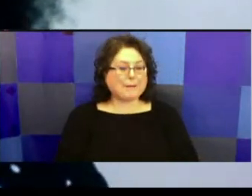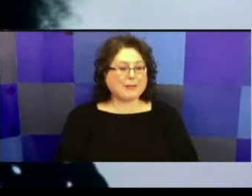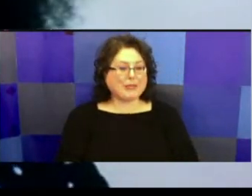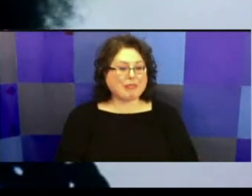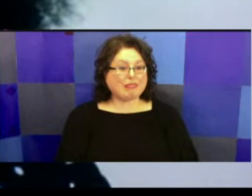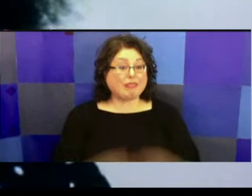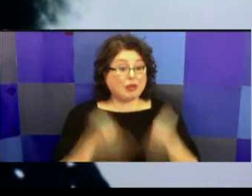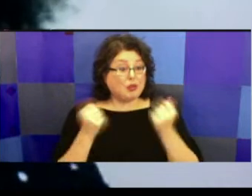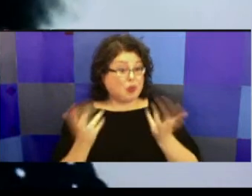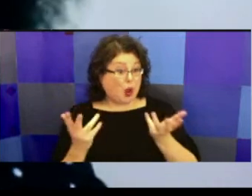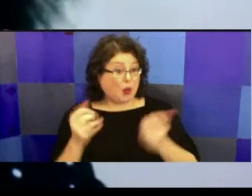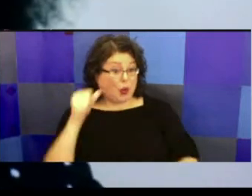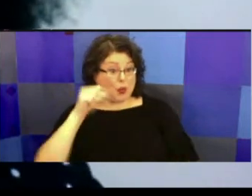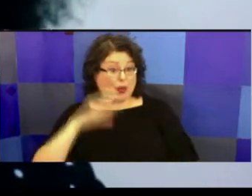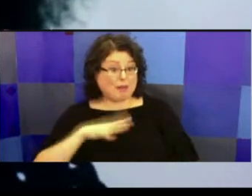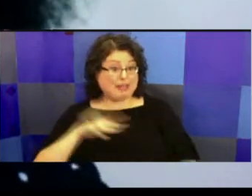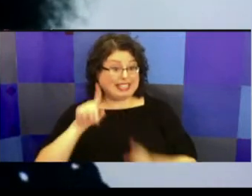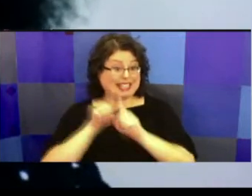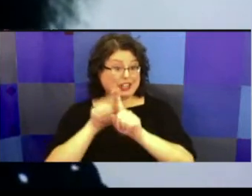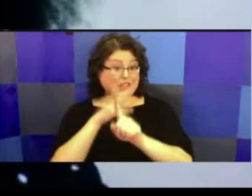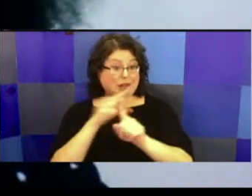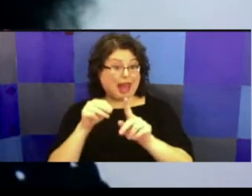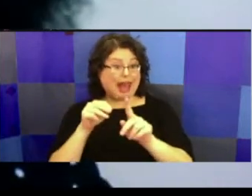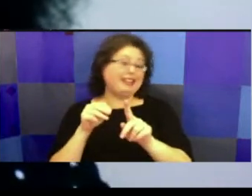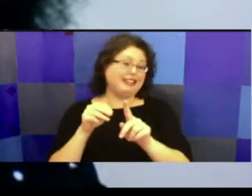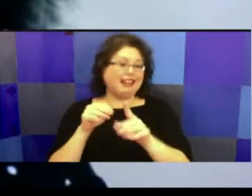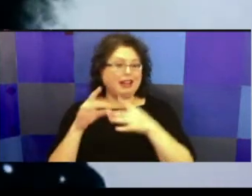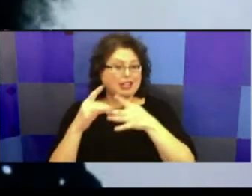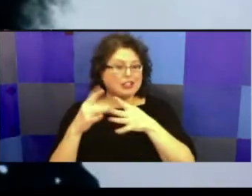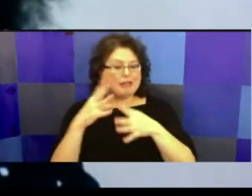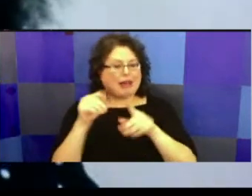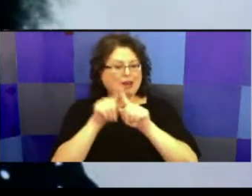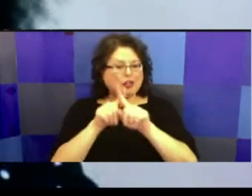So the Women's Leadership and Mentorship Program